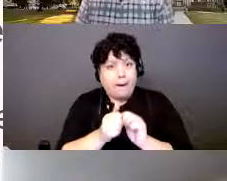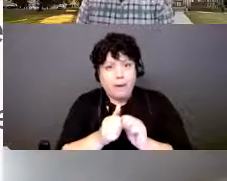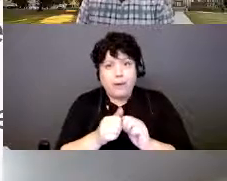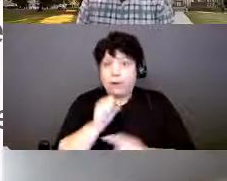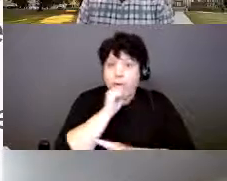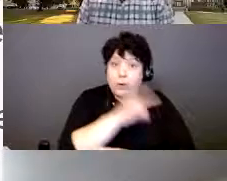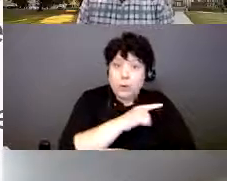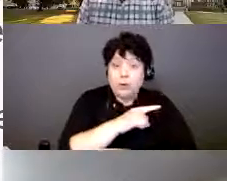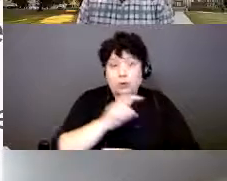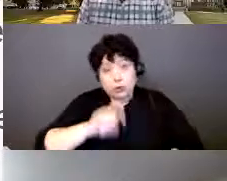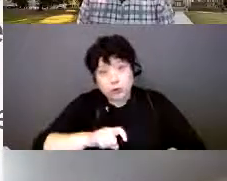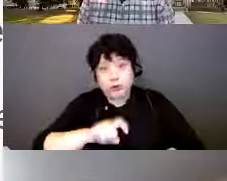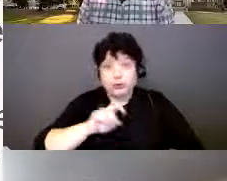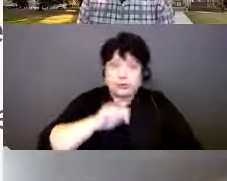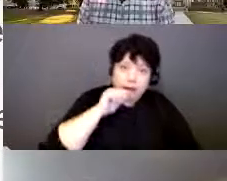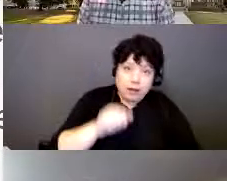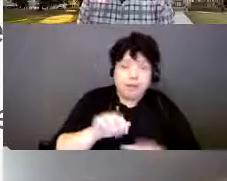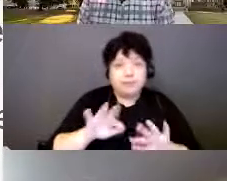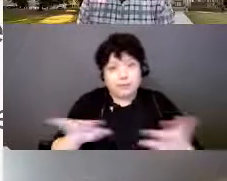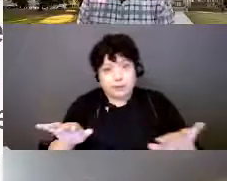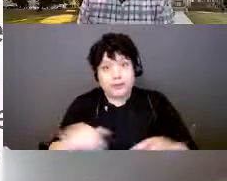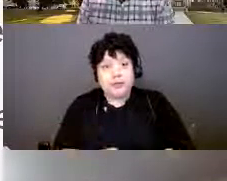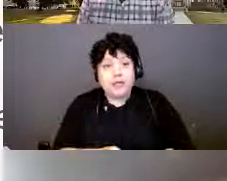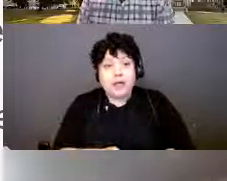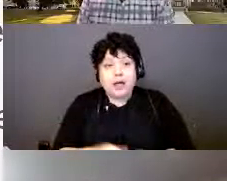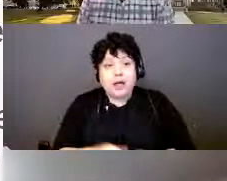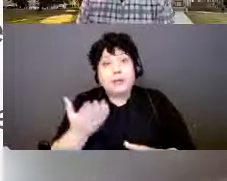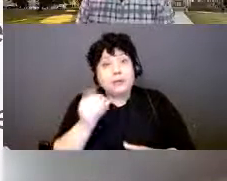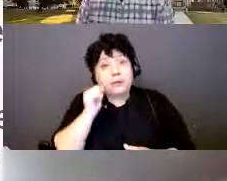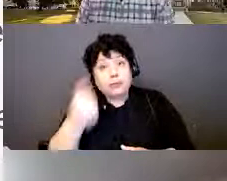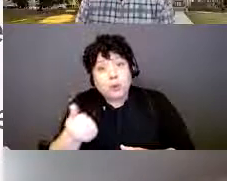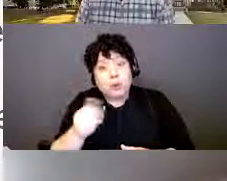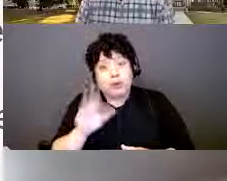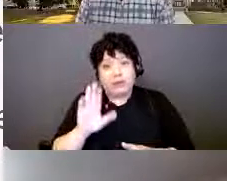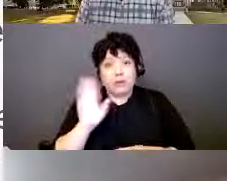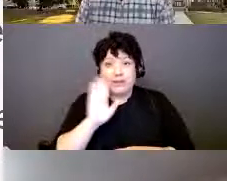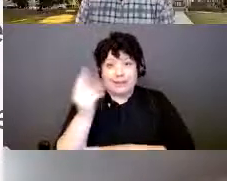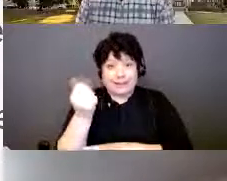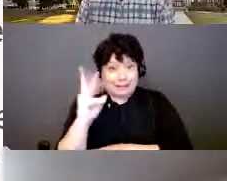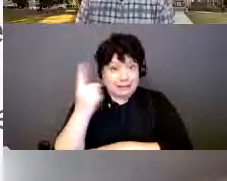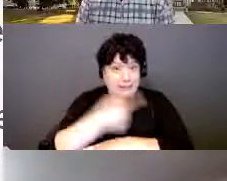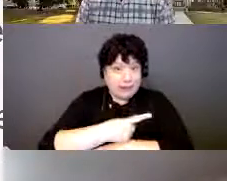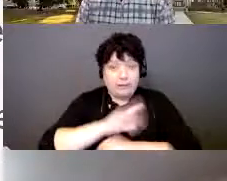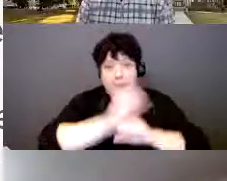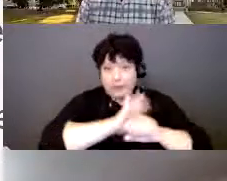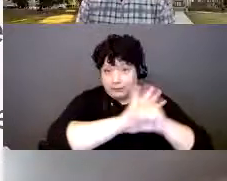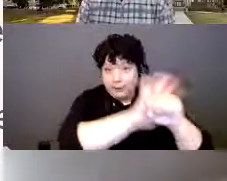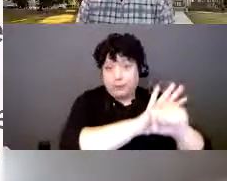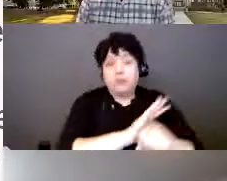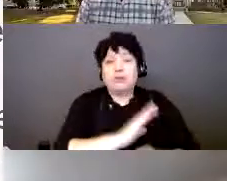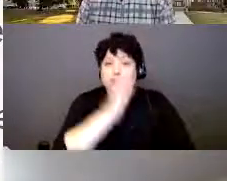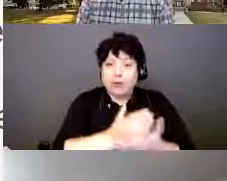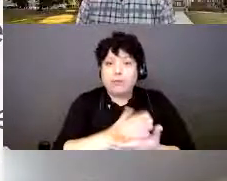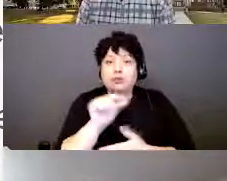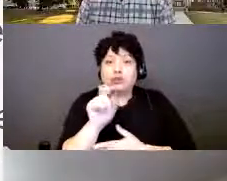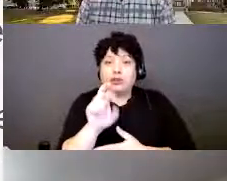So just to wrap up, just coming up on tomorrow starts the 16 days of activism against gender-based violence. And I